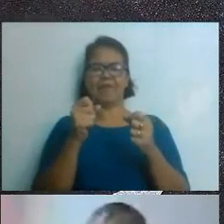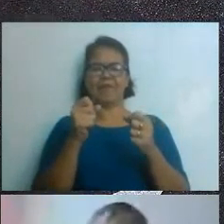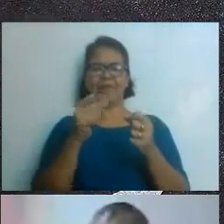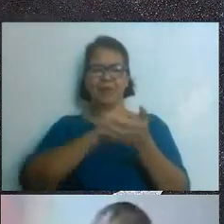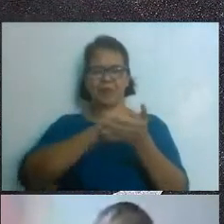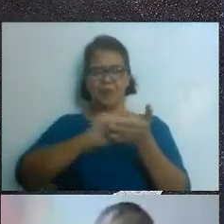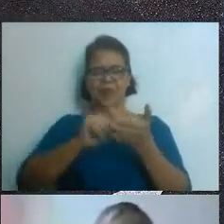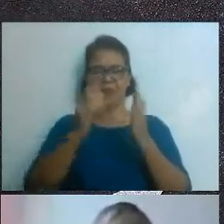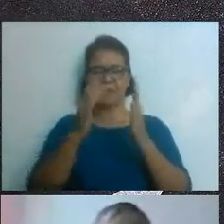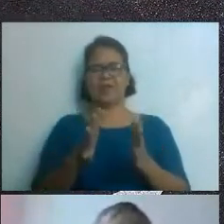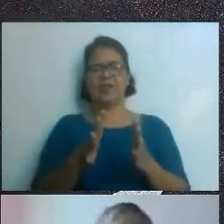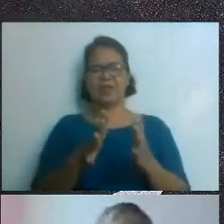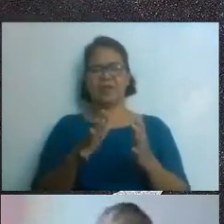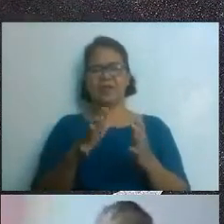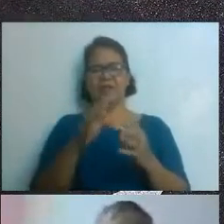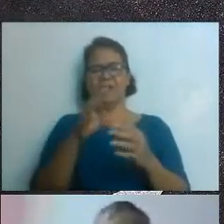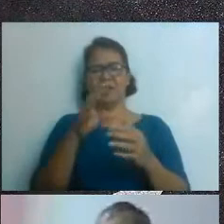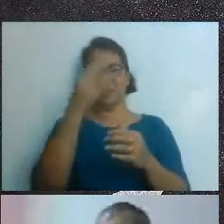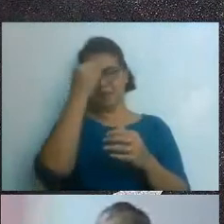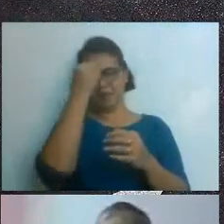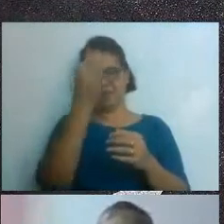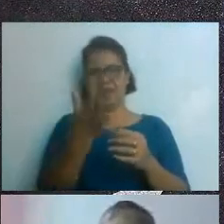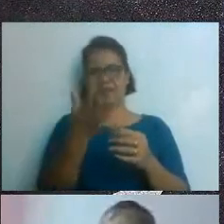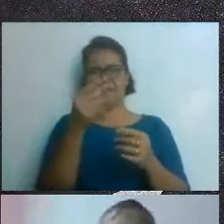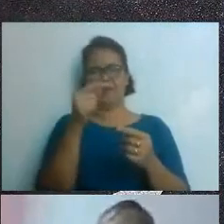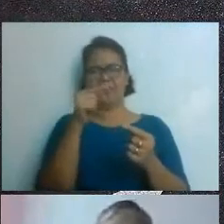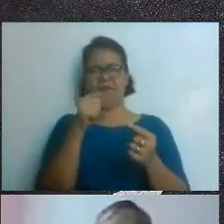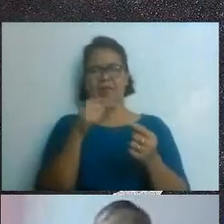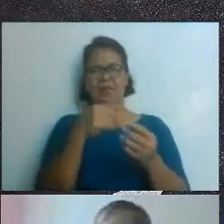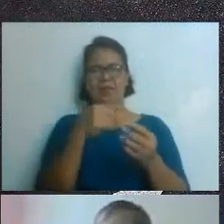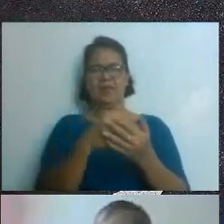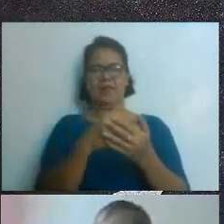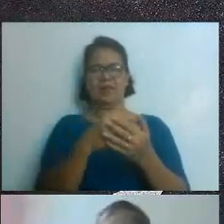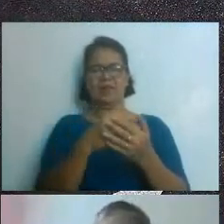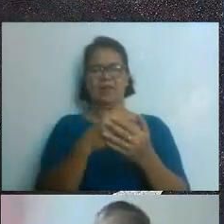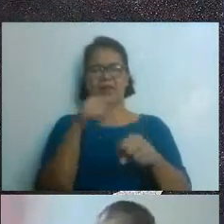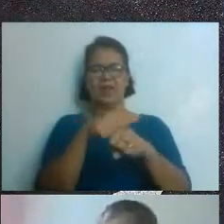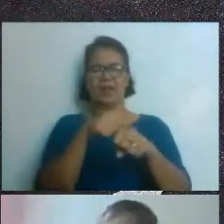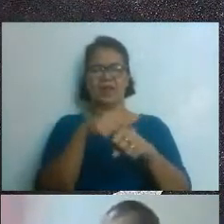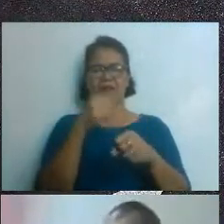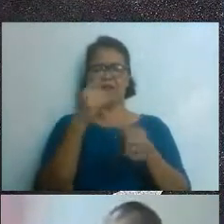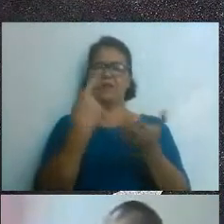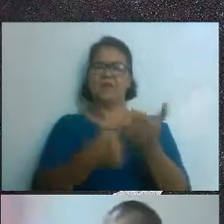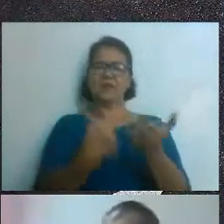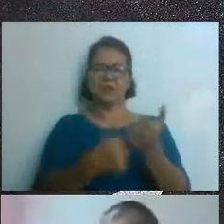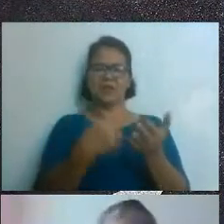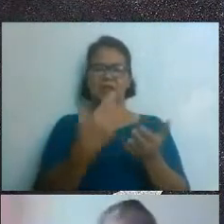when I have the chance to discuss things. So